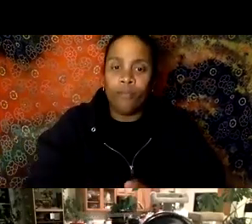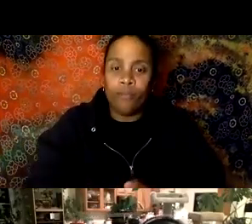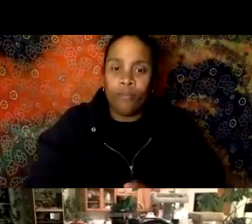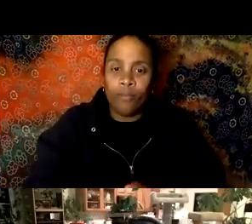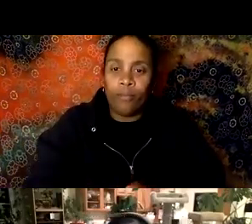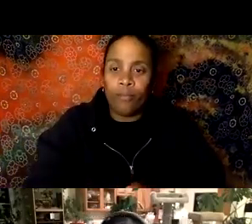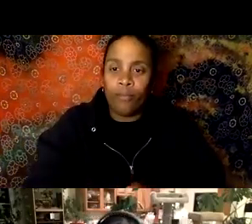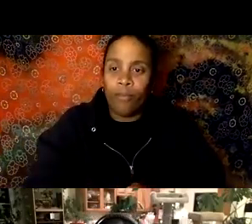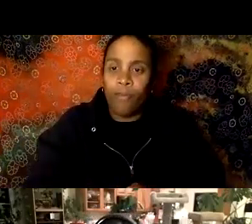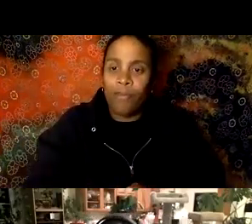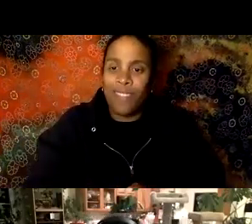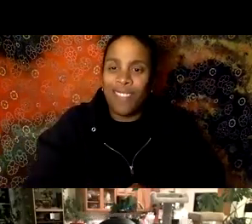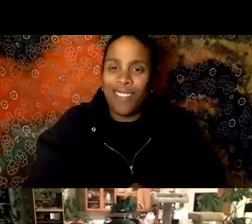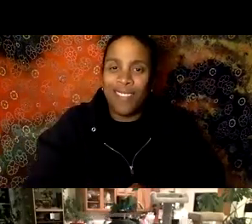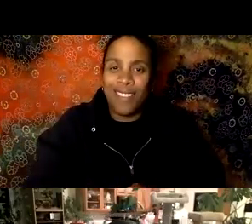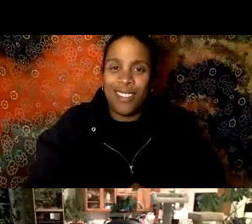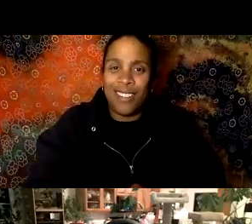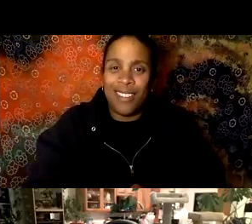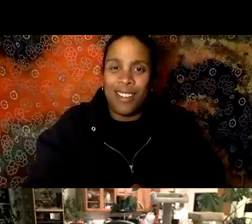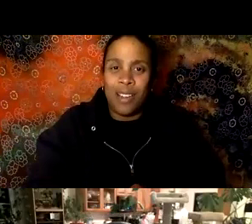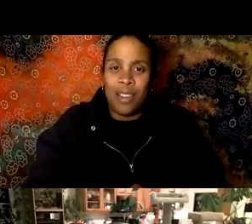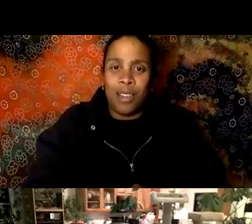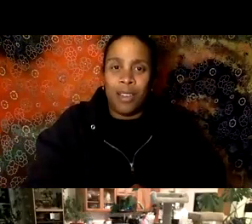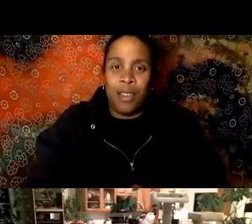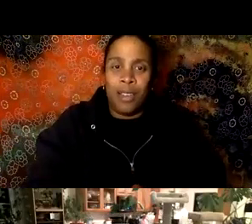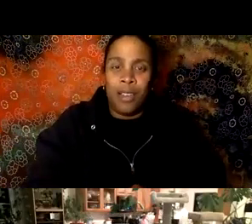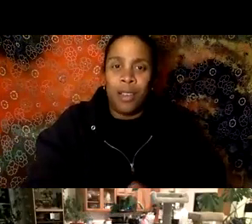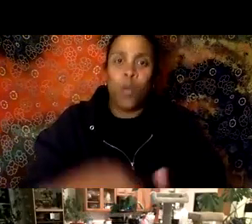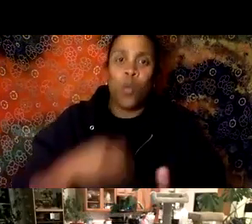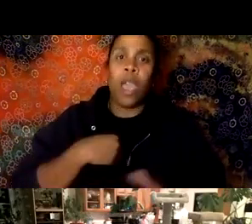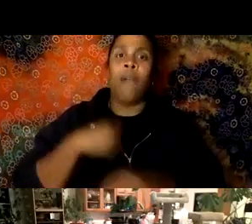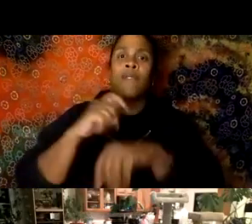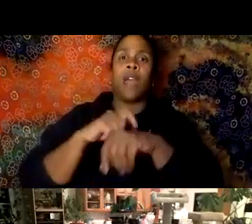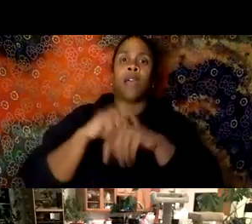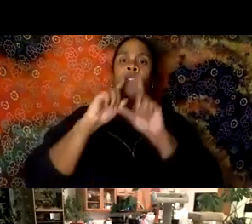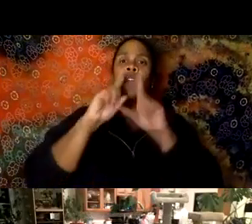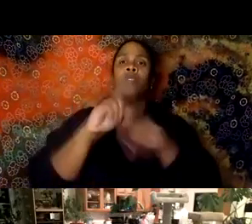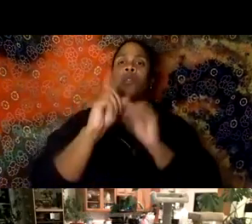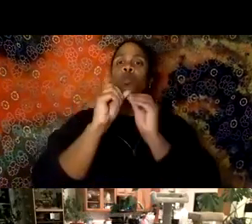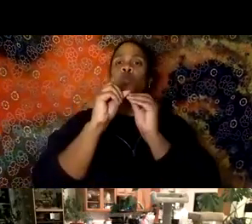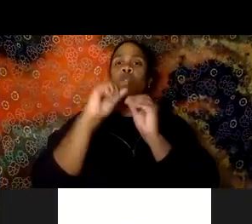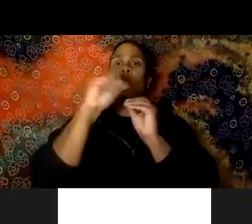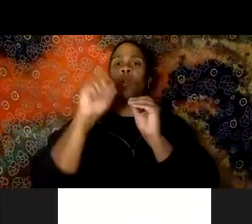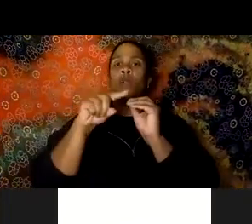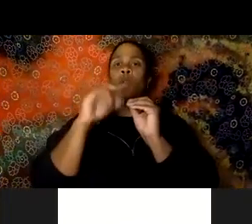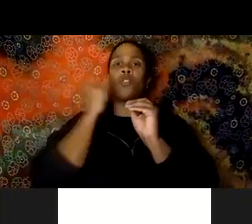Yay. All right, we've probably got time to answer one more question if someone else has a